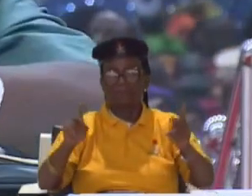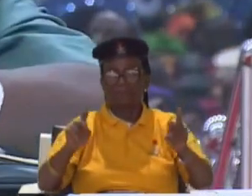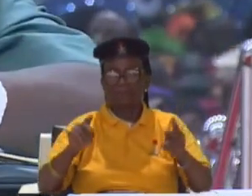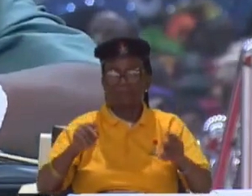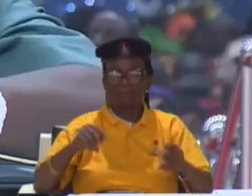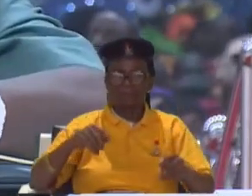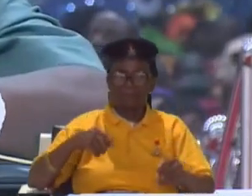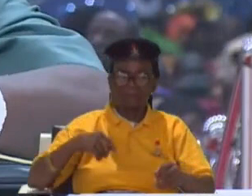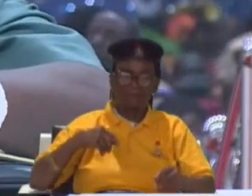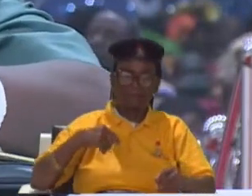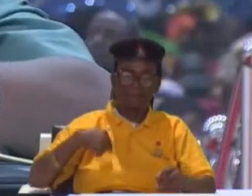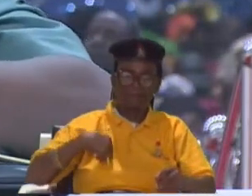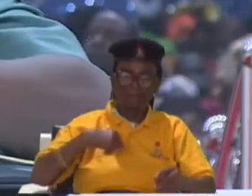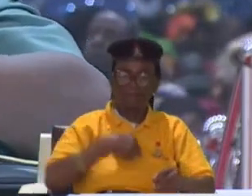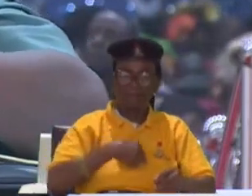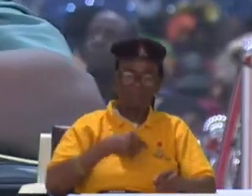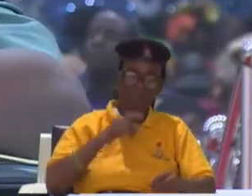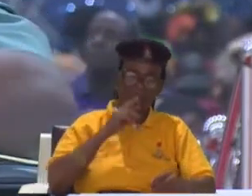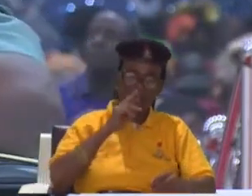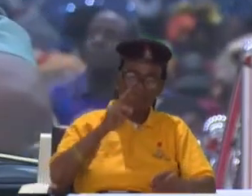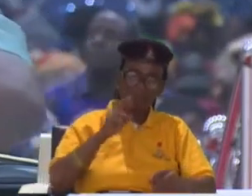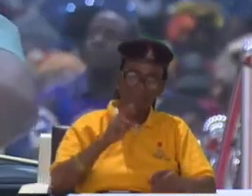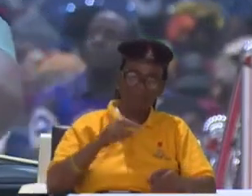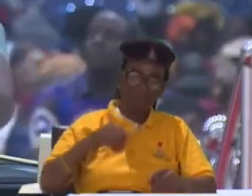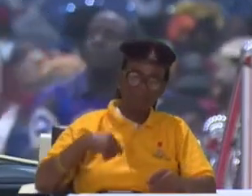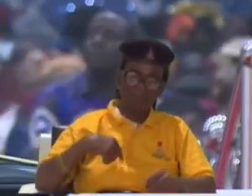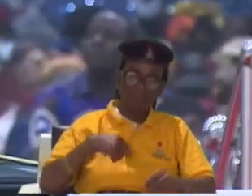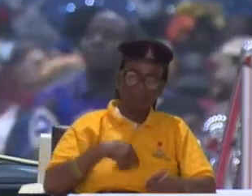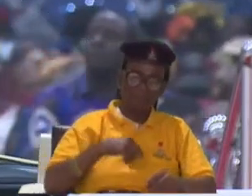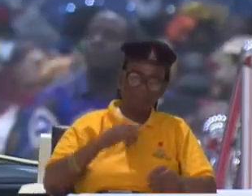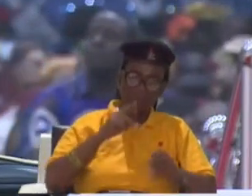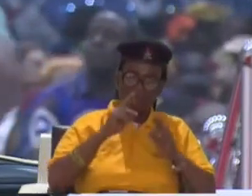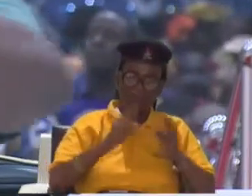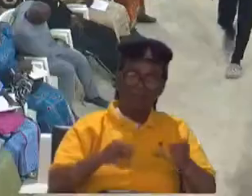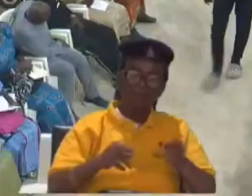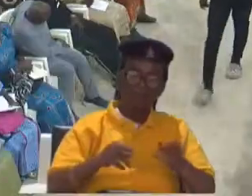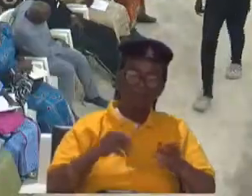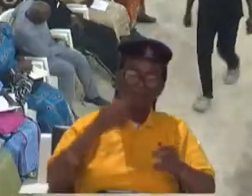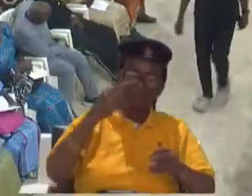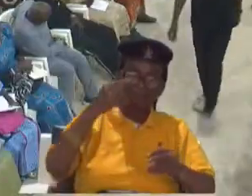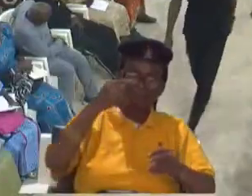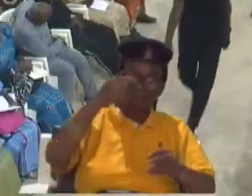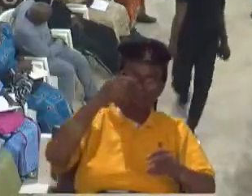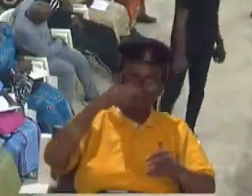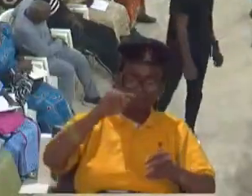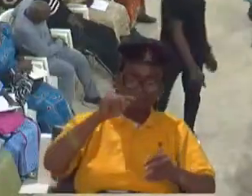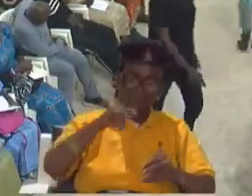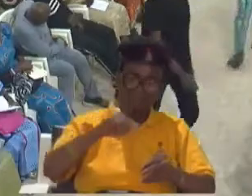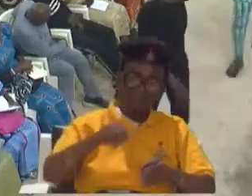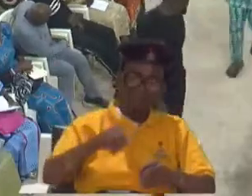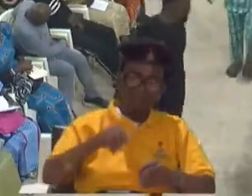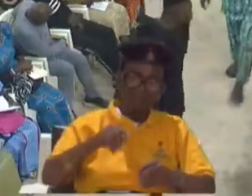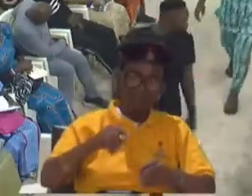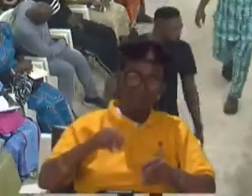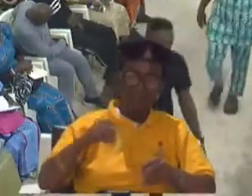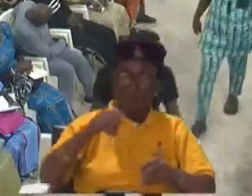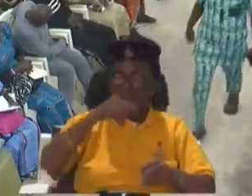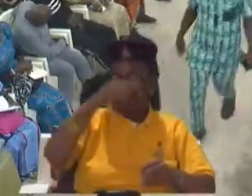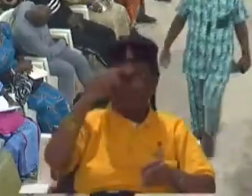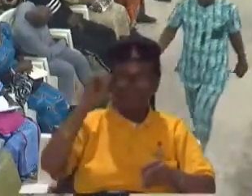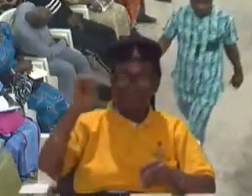for the Almighty because he's ready for us? Se ati se tan fun Olorun Olodumare bayi toro ti se tan